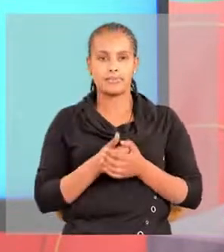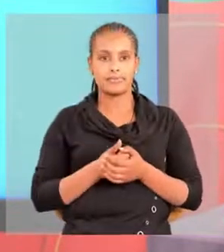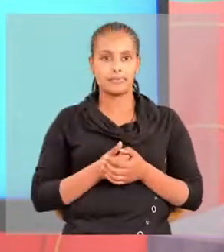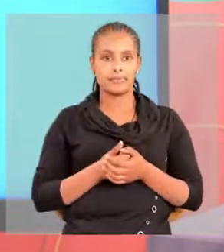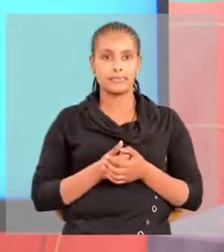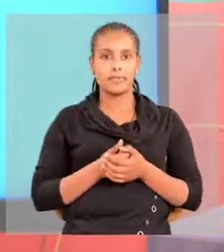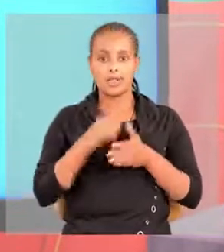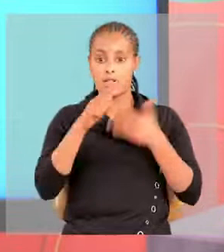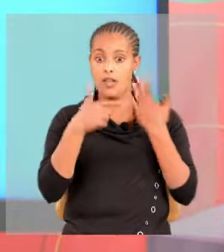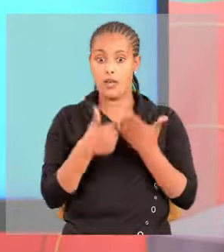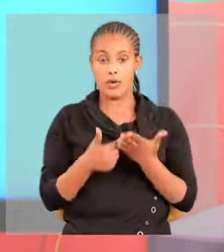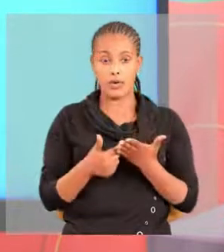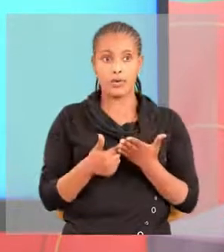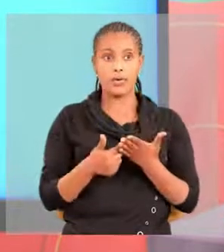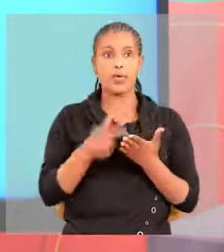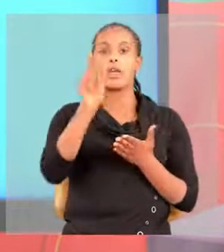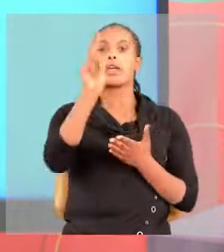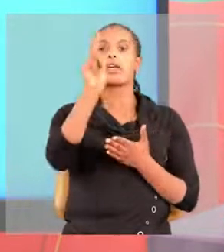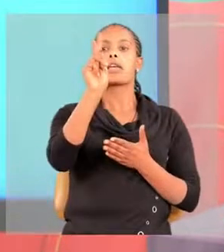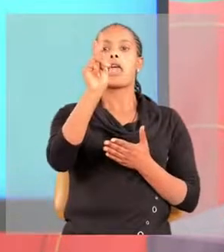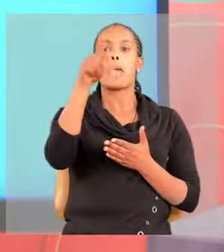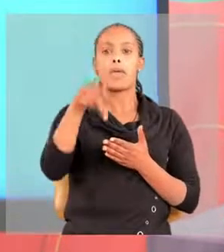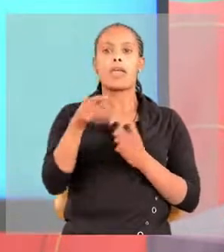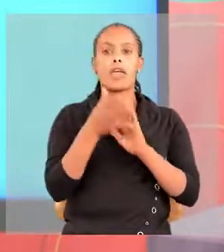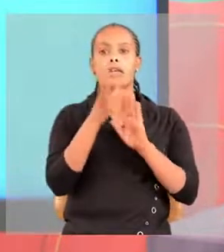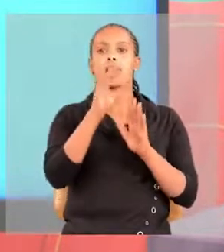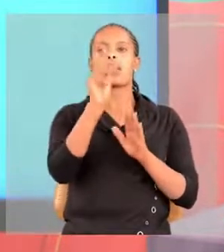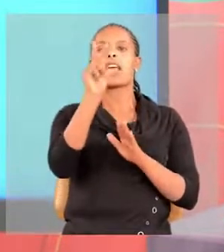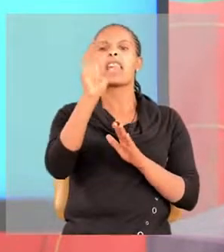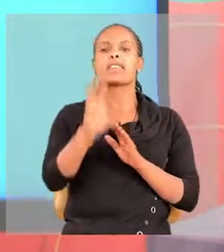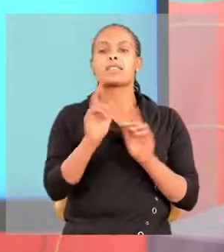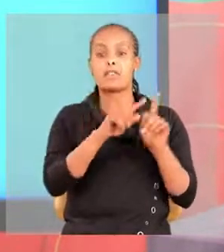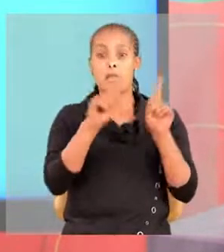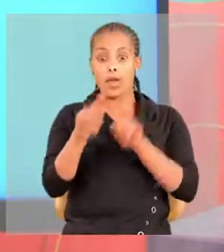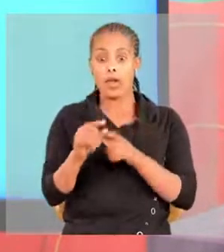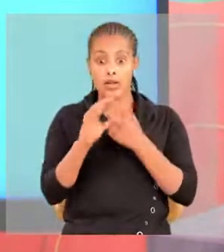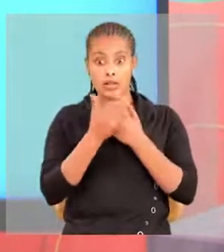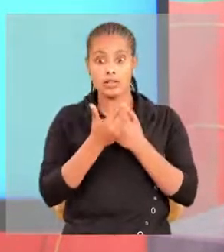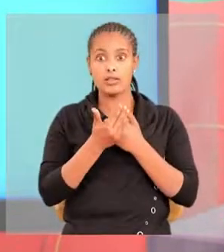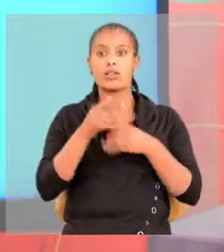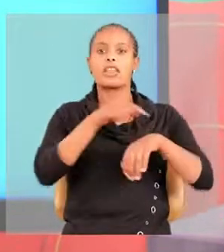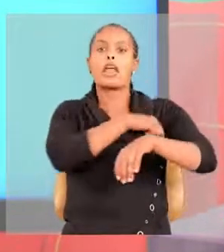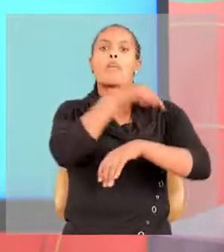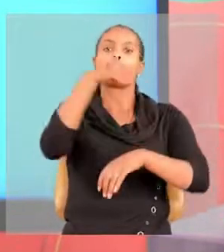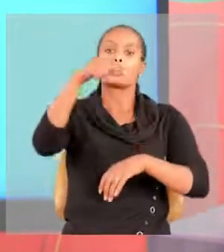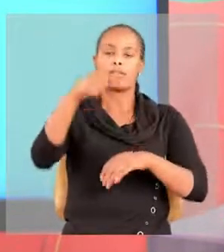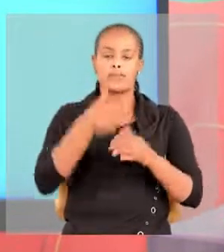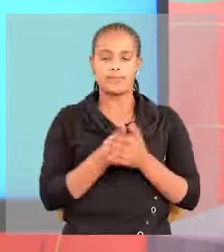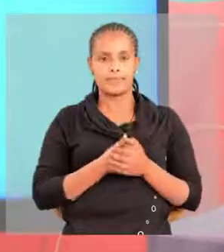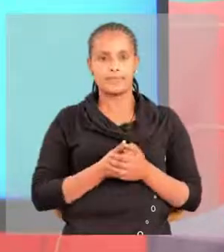1700. Therefore, Kp or Kc depend on temperature.